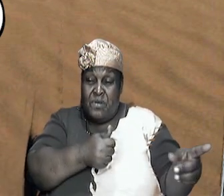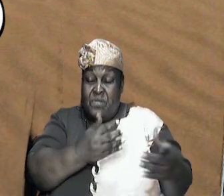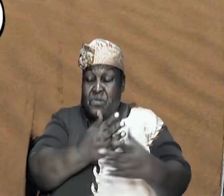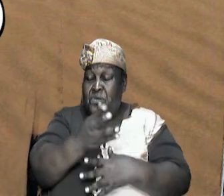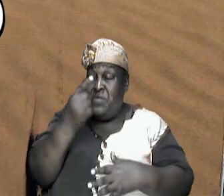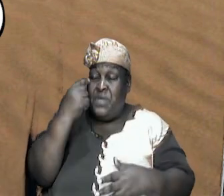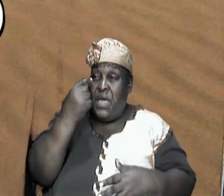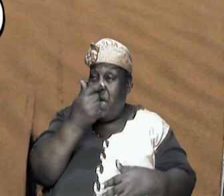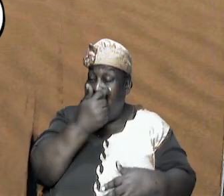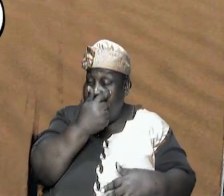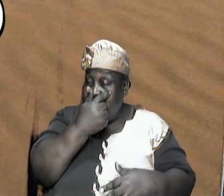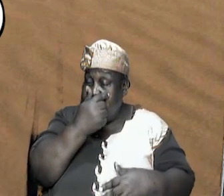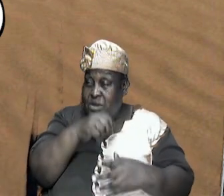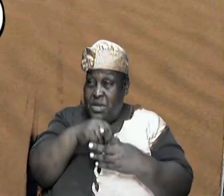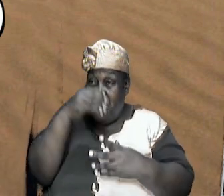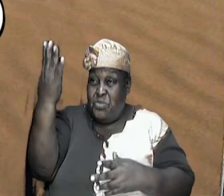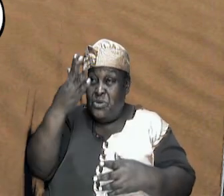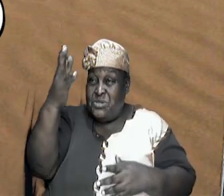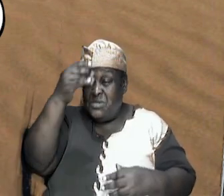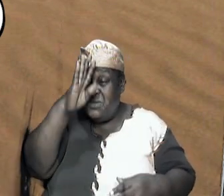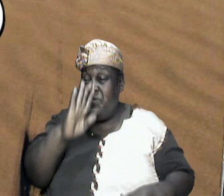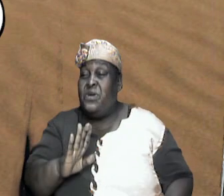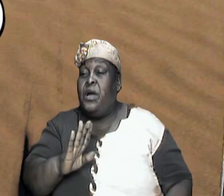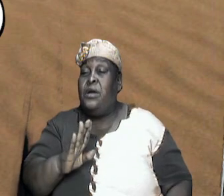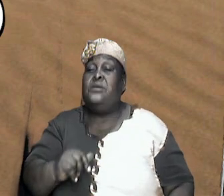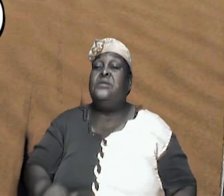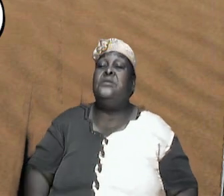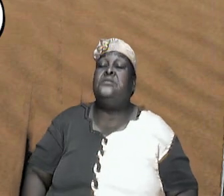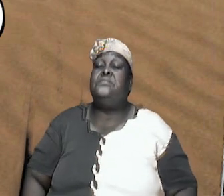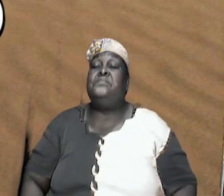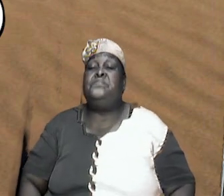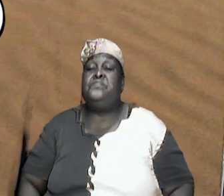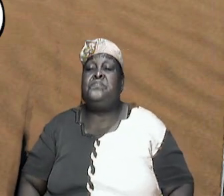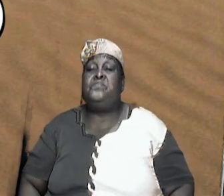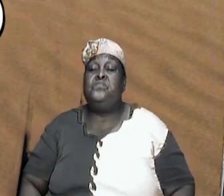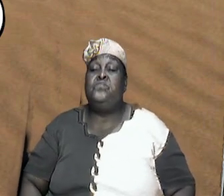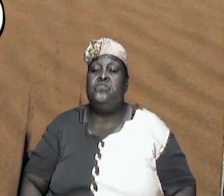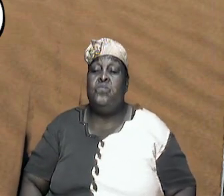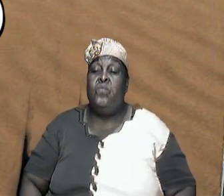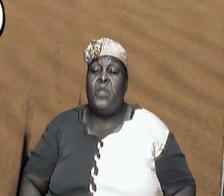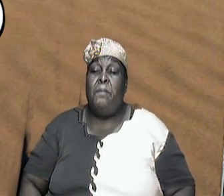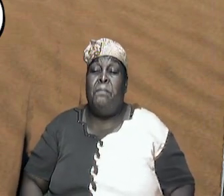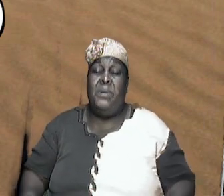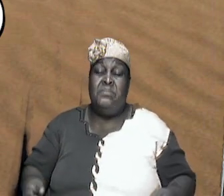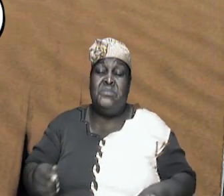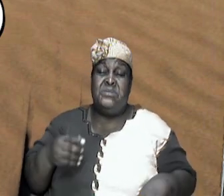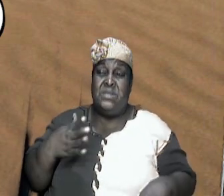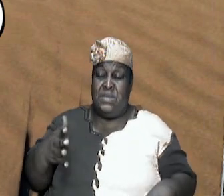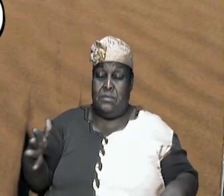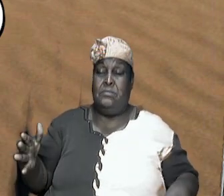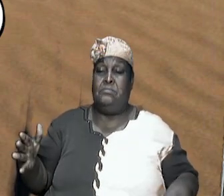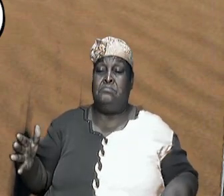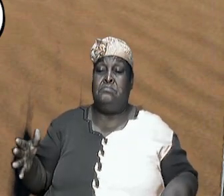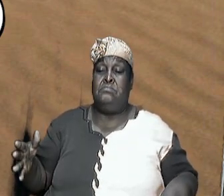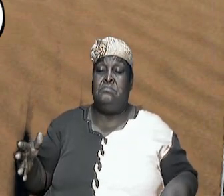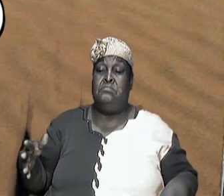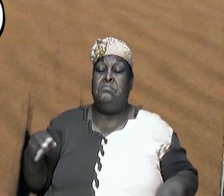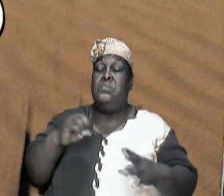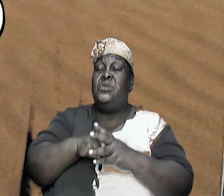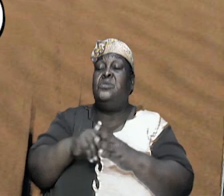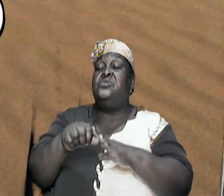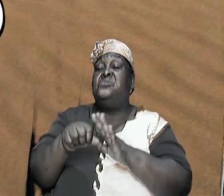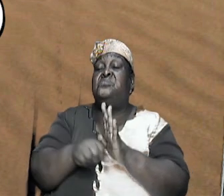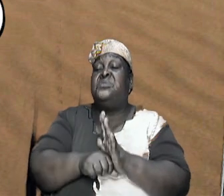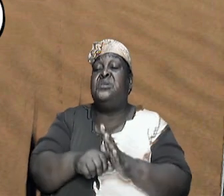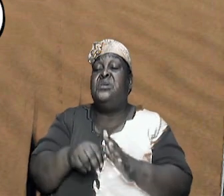God, or in the presence of God. And it is a common thing in the scriptures. We